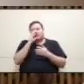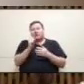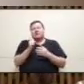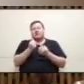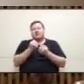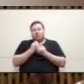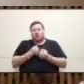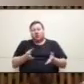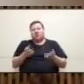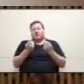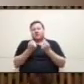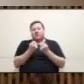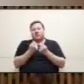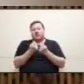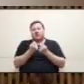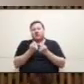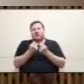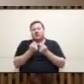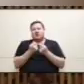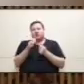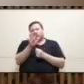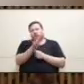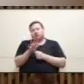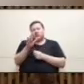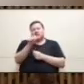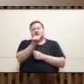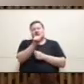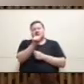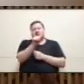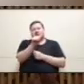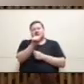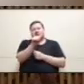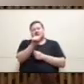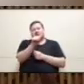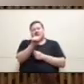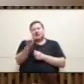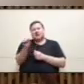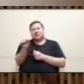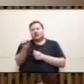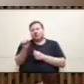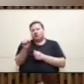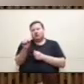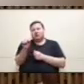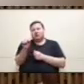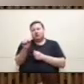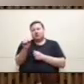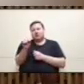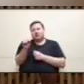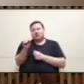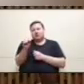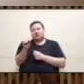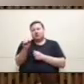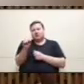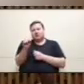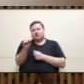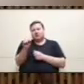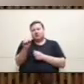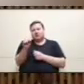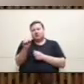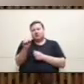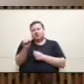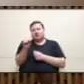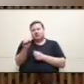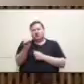wasteful expenditure of Mahikeng is at around 600 million, which we are currently working on as Mahikeng